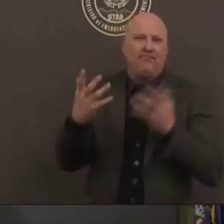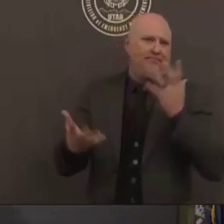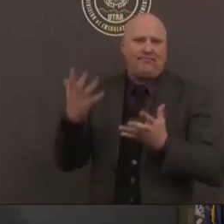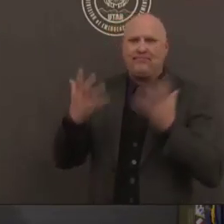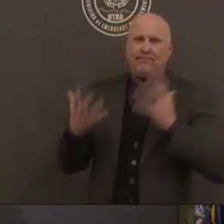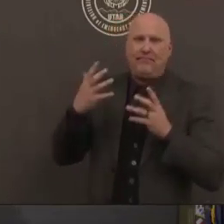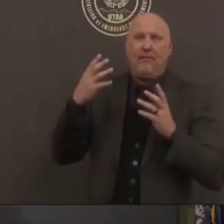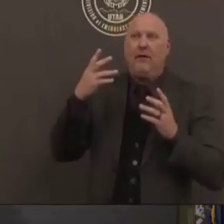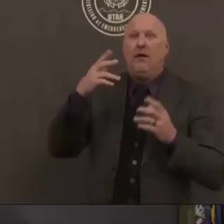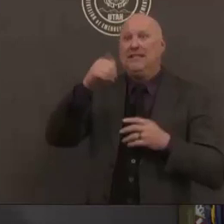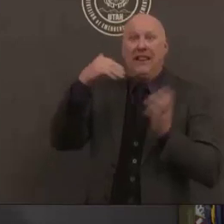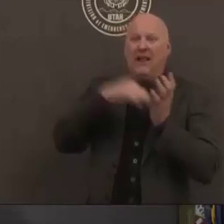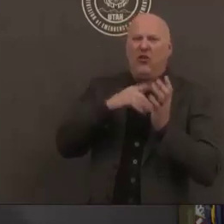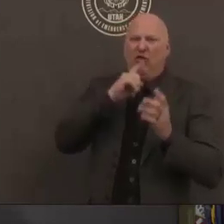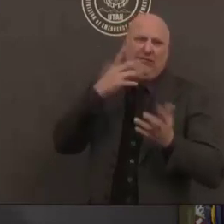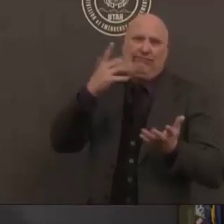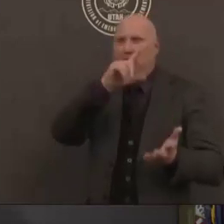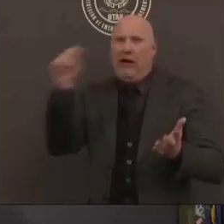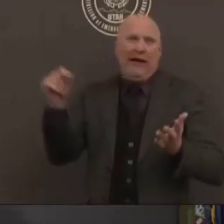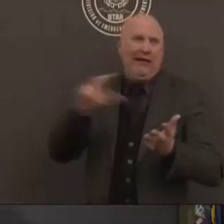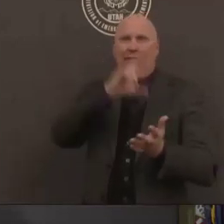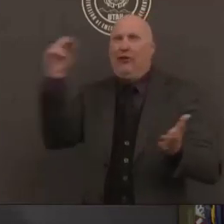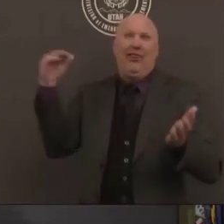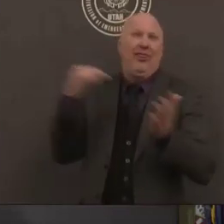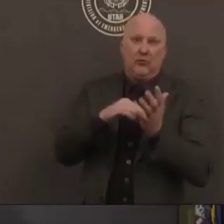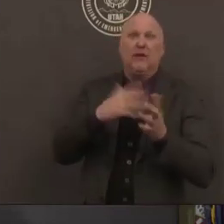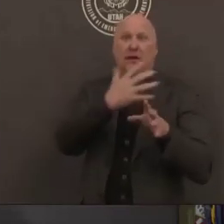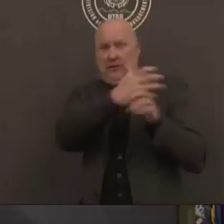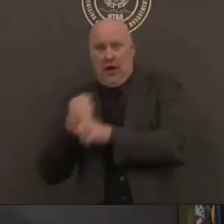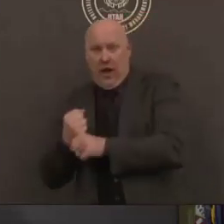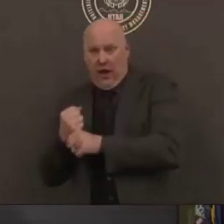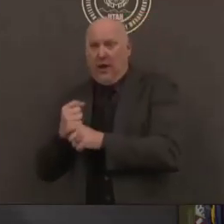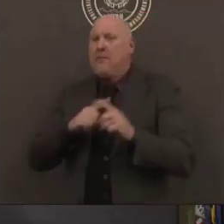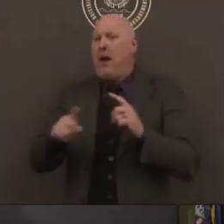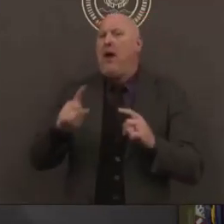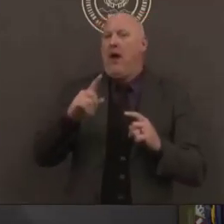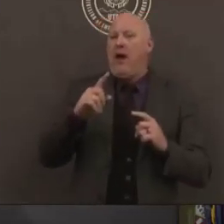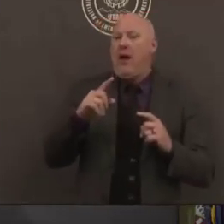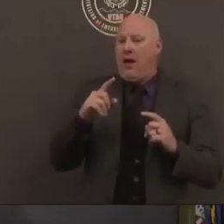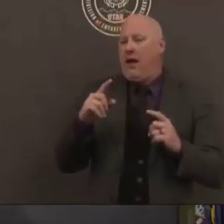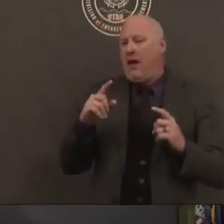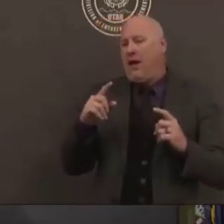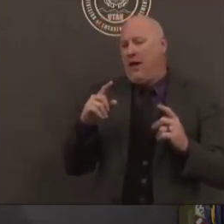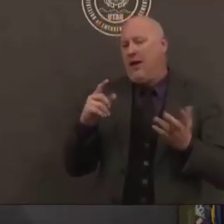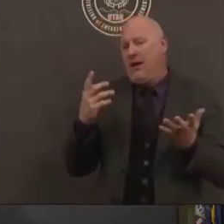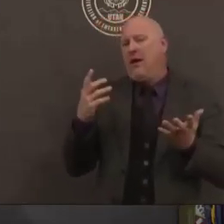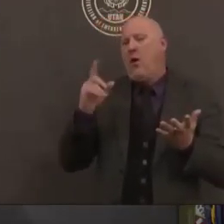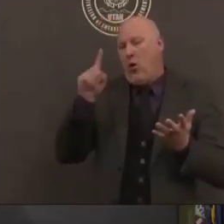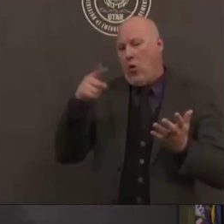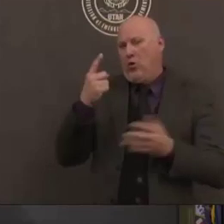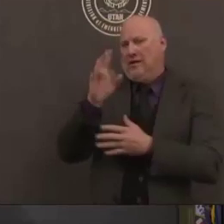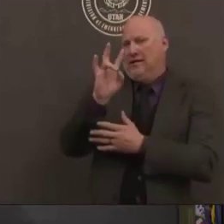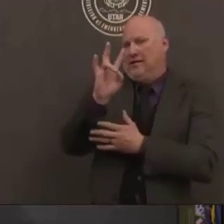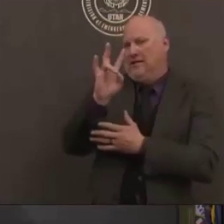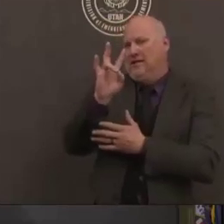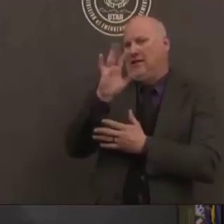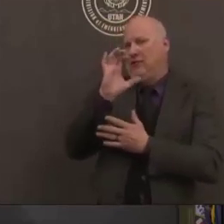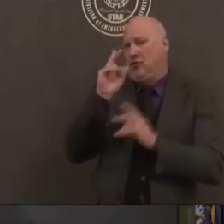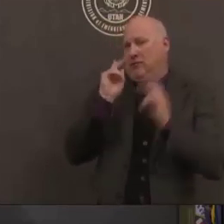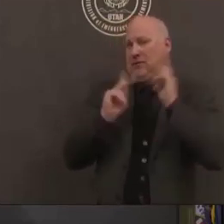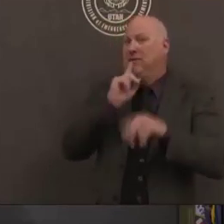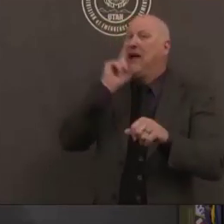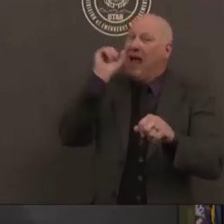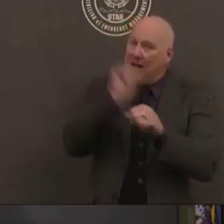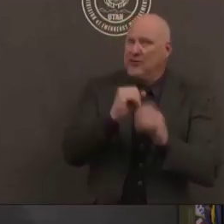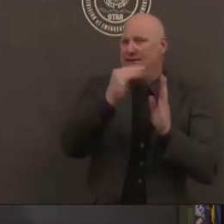from 700 plus people, many of whom were just reporting, hey, I did receive the message. Some of them were quite upset with